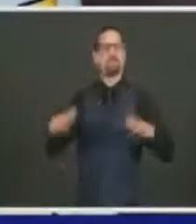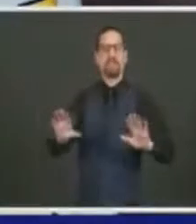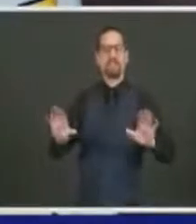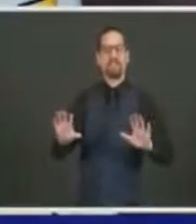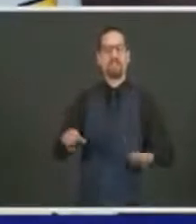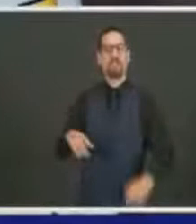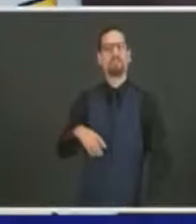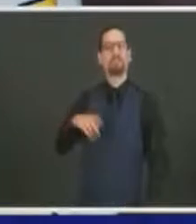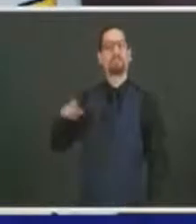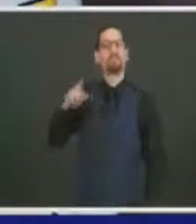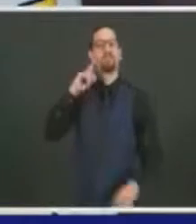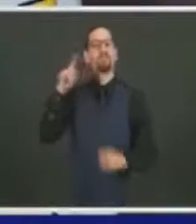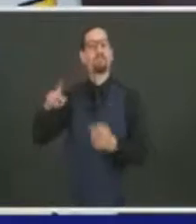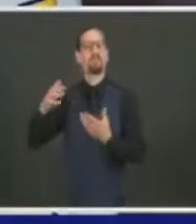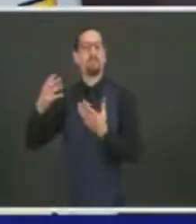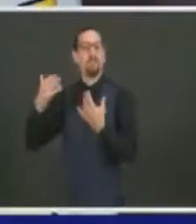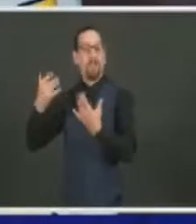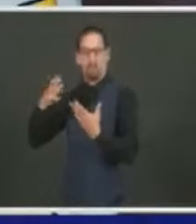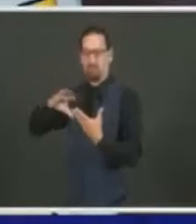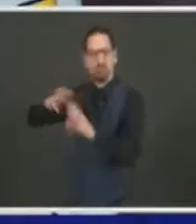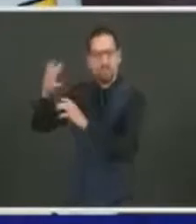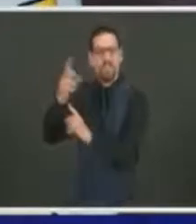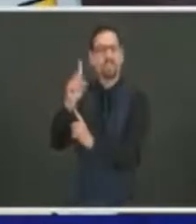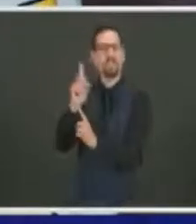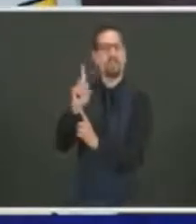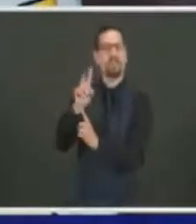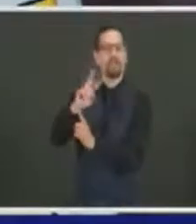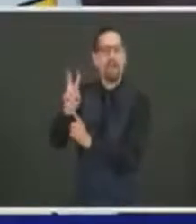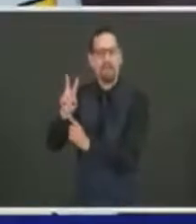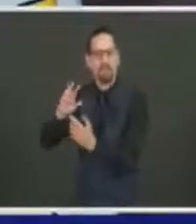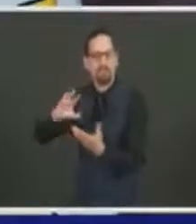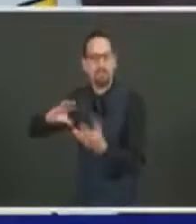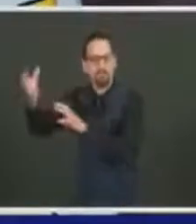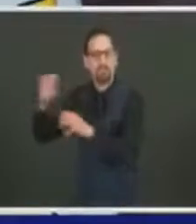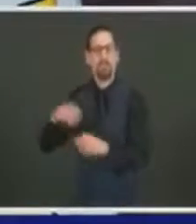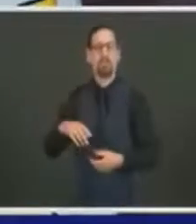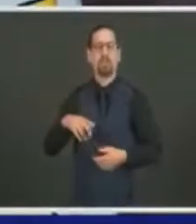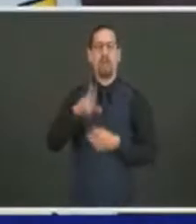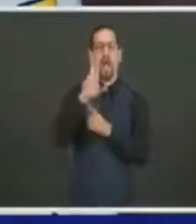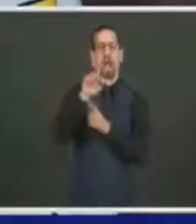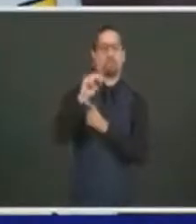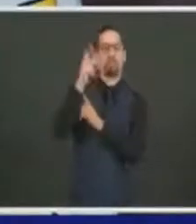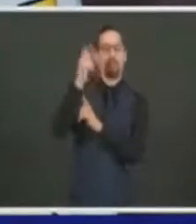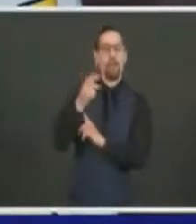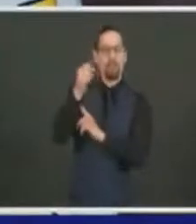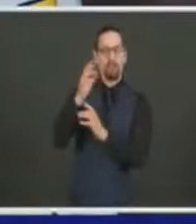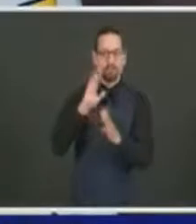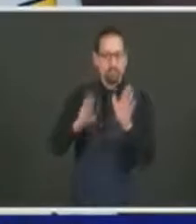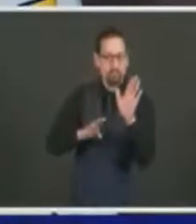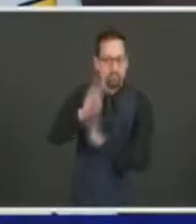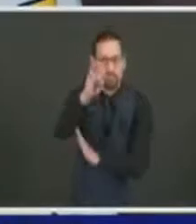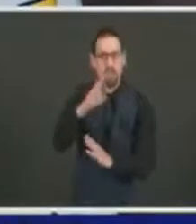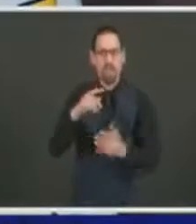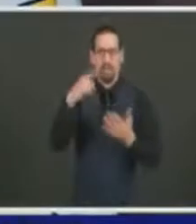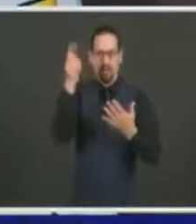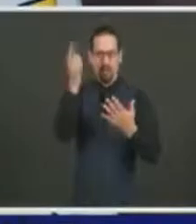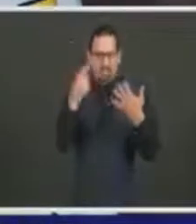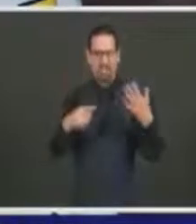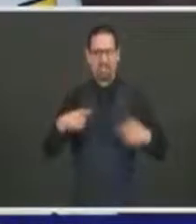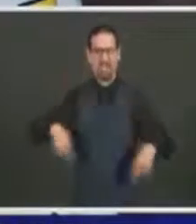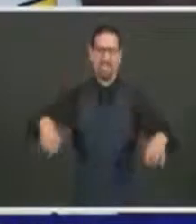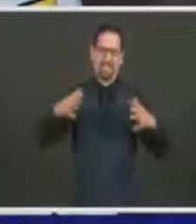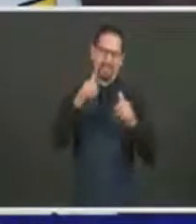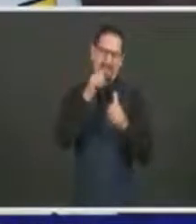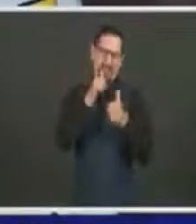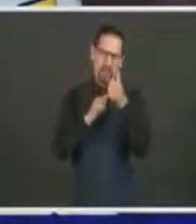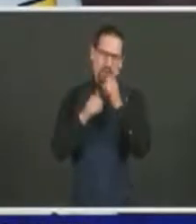roof. Unemployment through the roof. Hardship in our communities through the roof. So if you're somebody out there